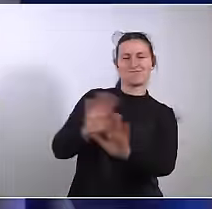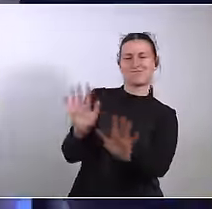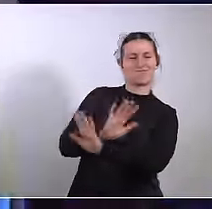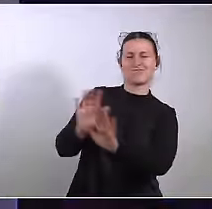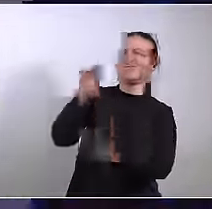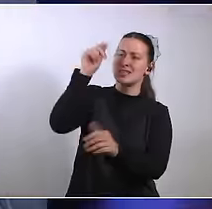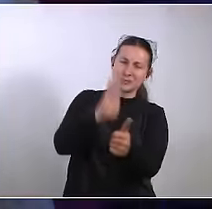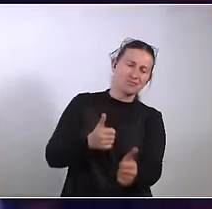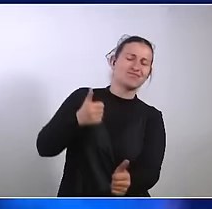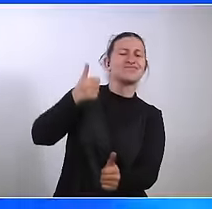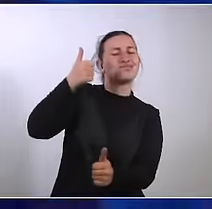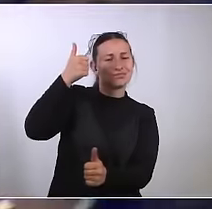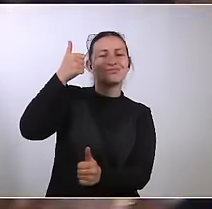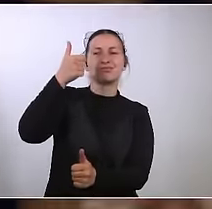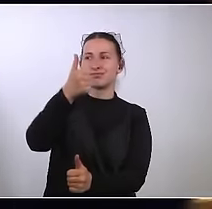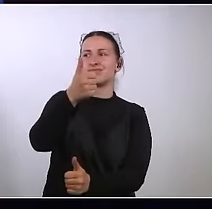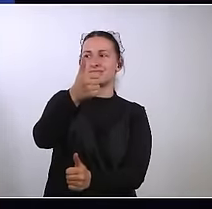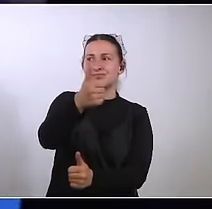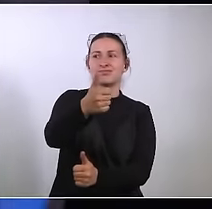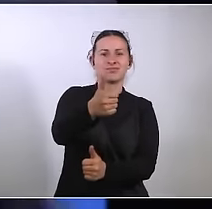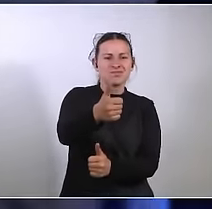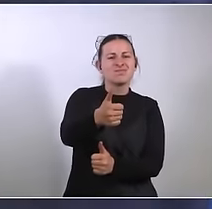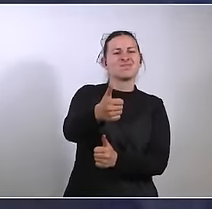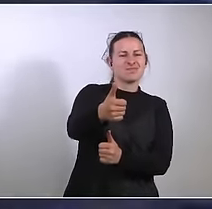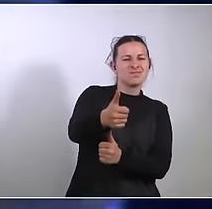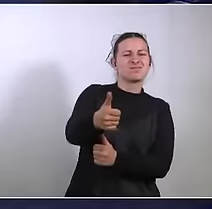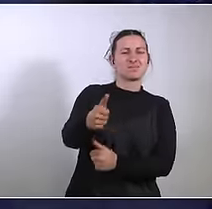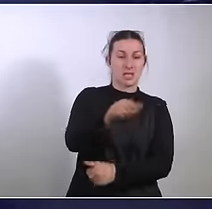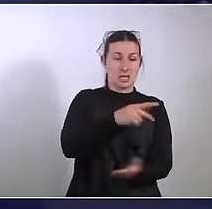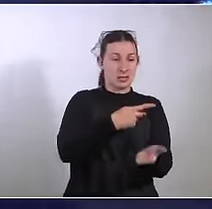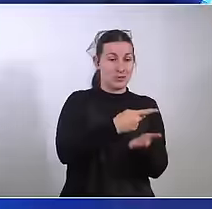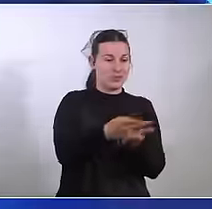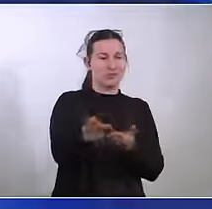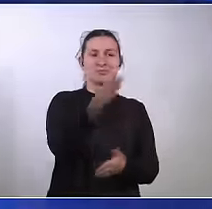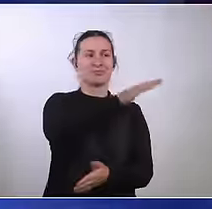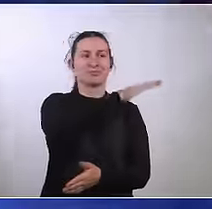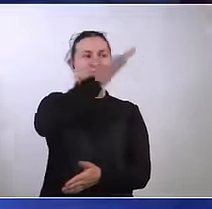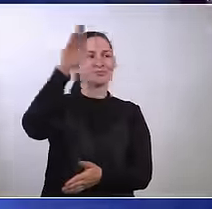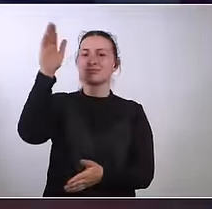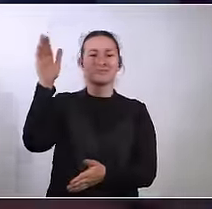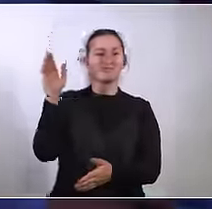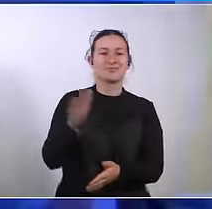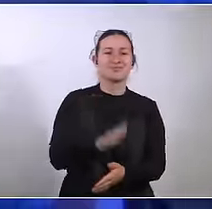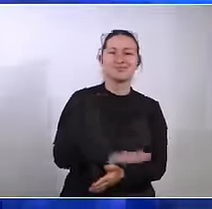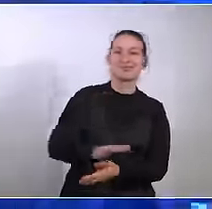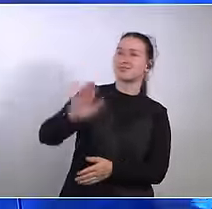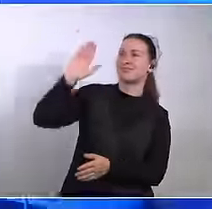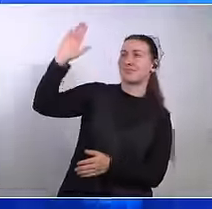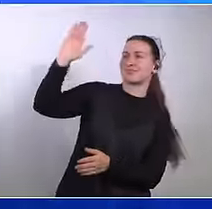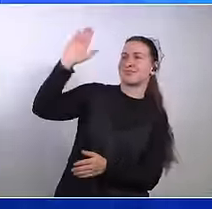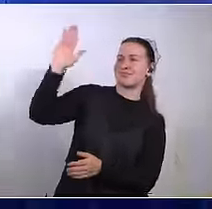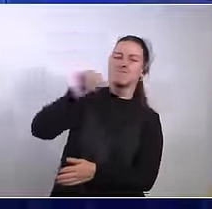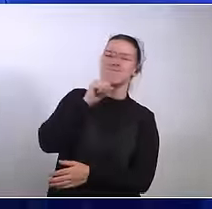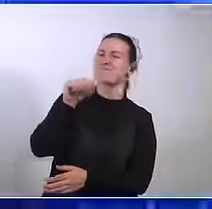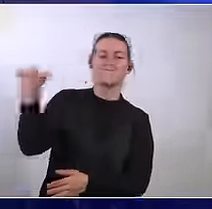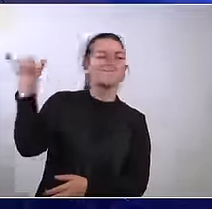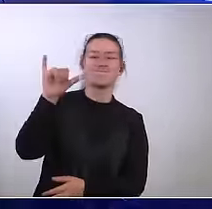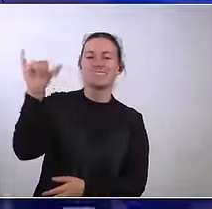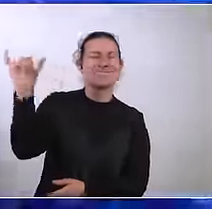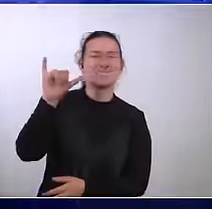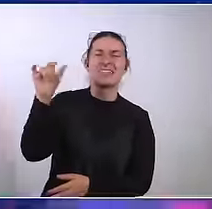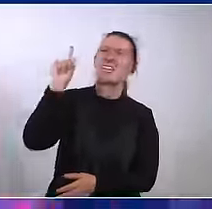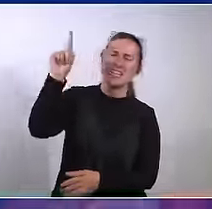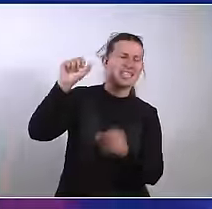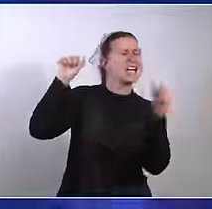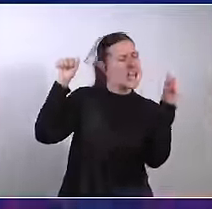greater. He never will. He never will. It's not in his nature. My God is more than